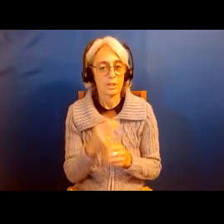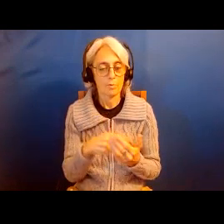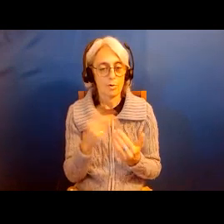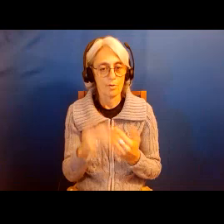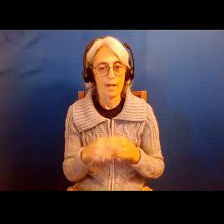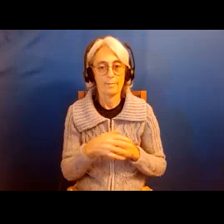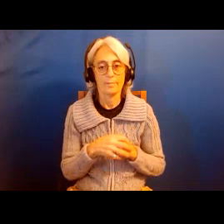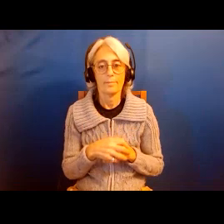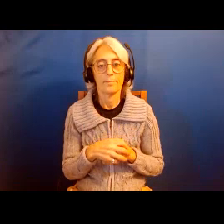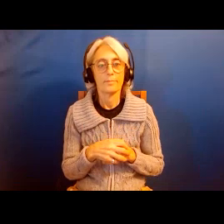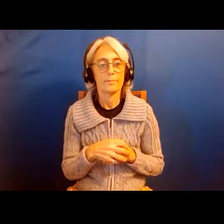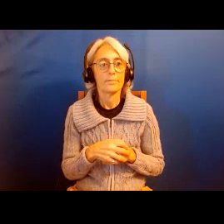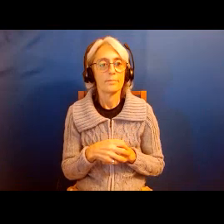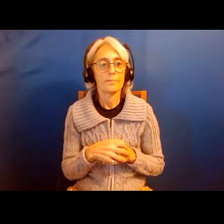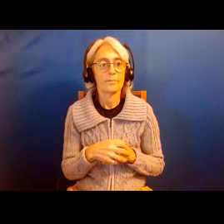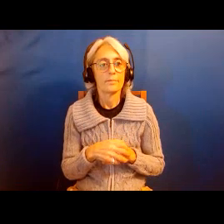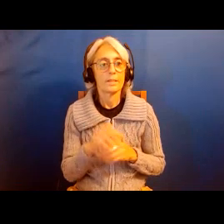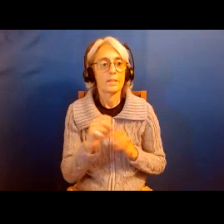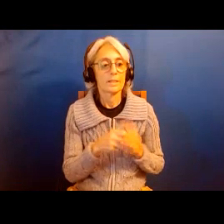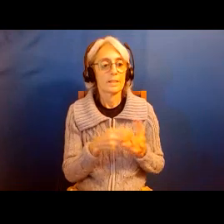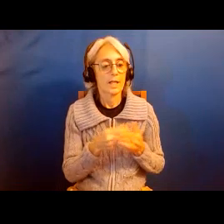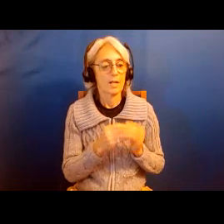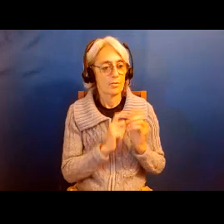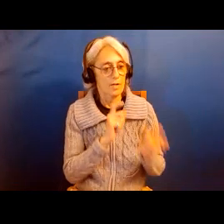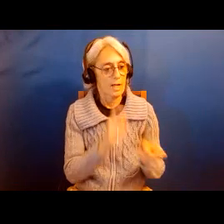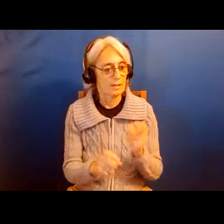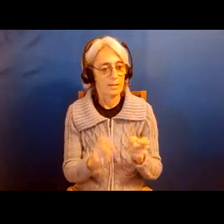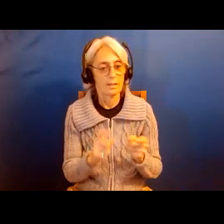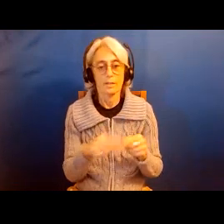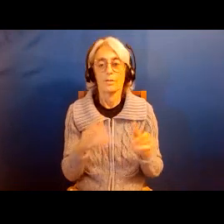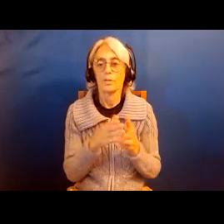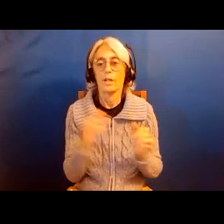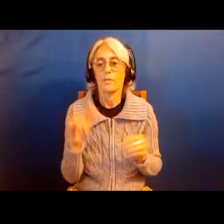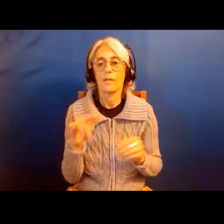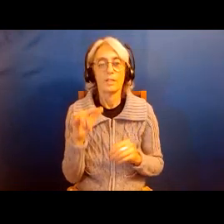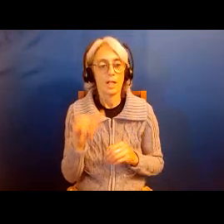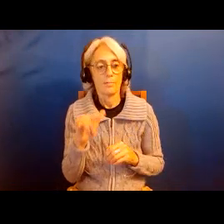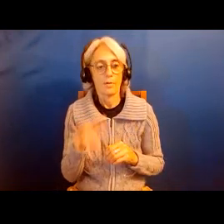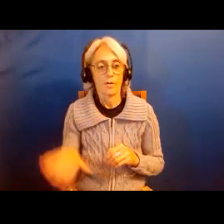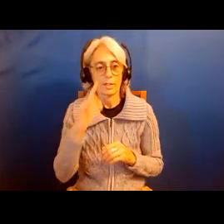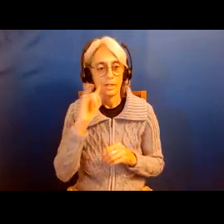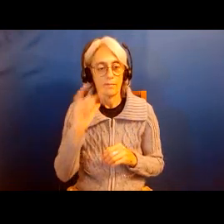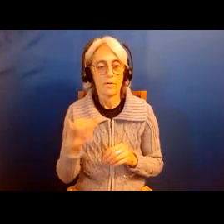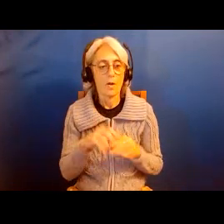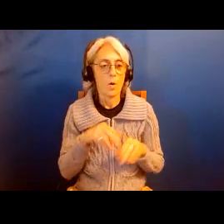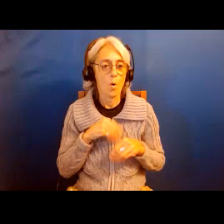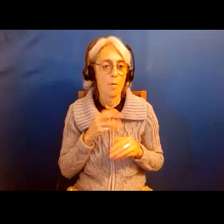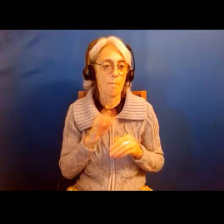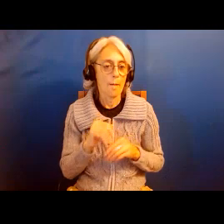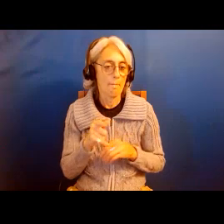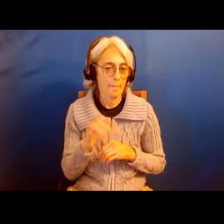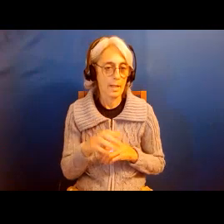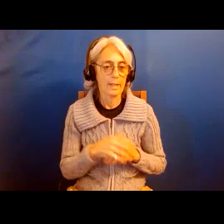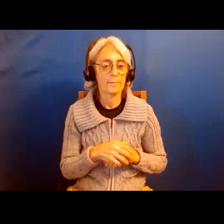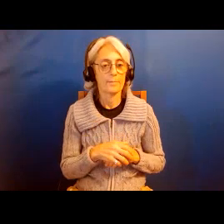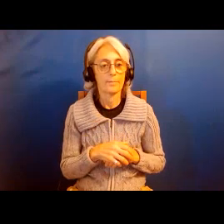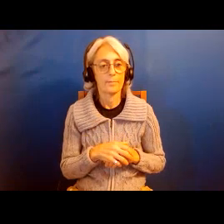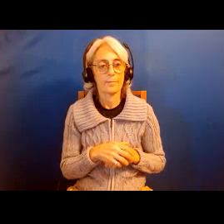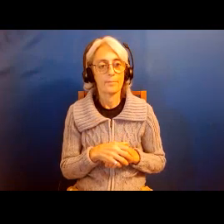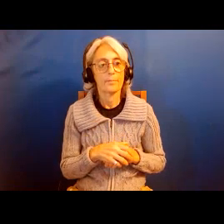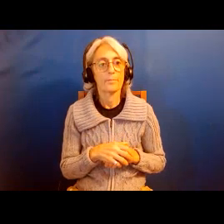provides state grants to publicly owned general aviation airports across California. Under this program, the